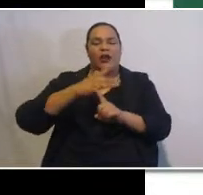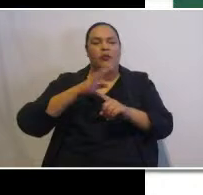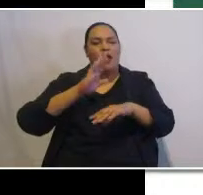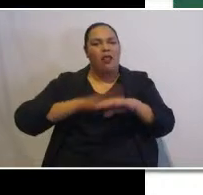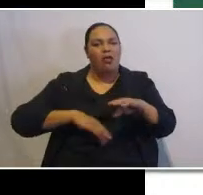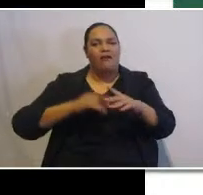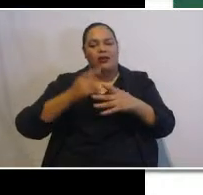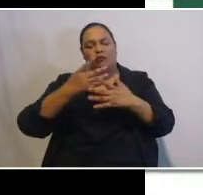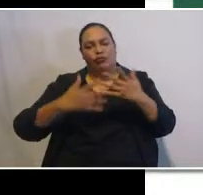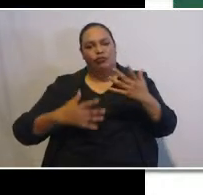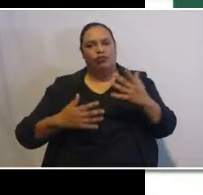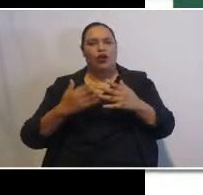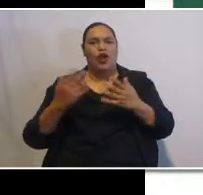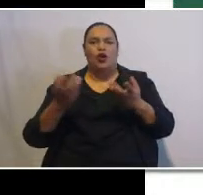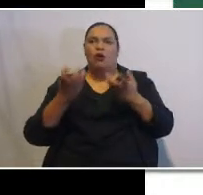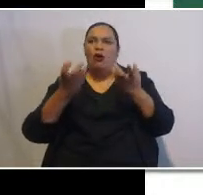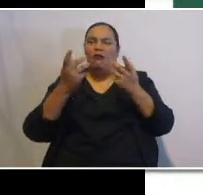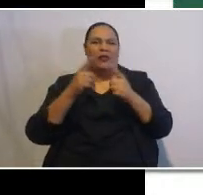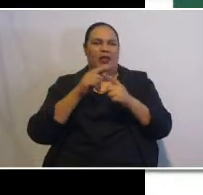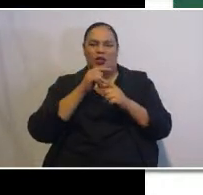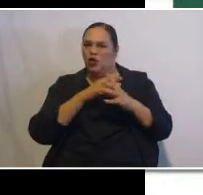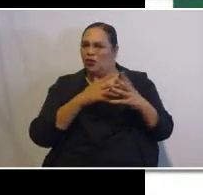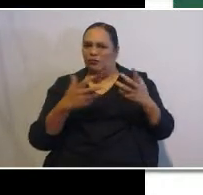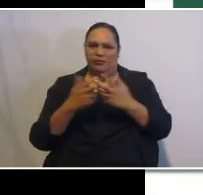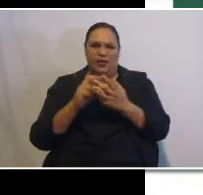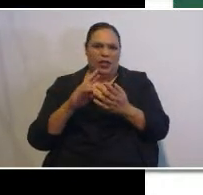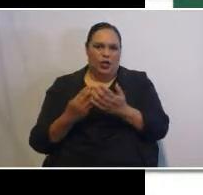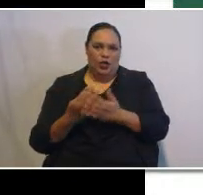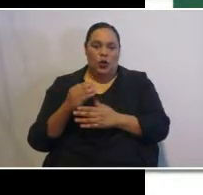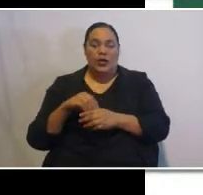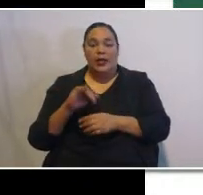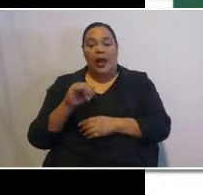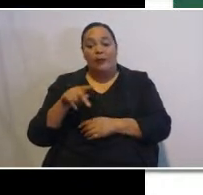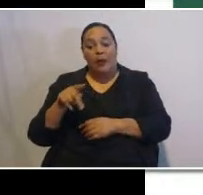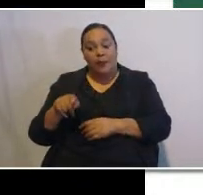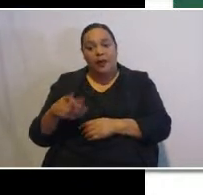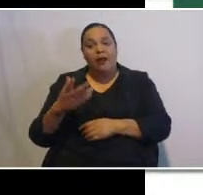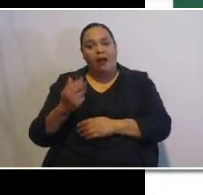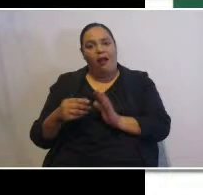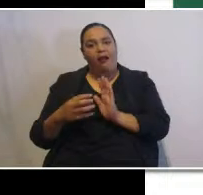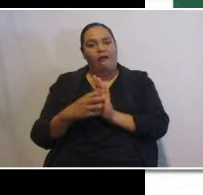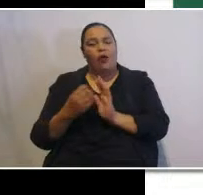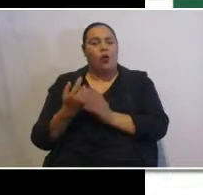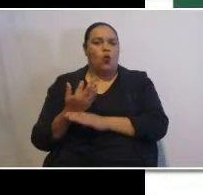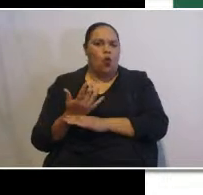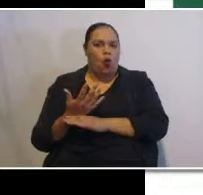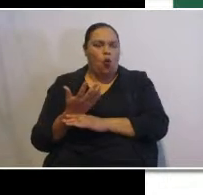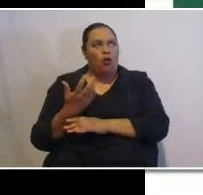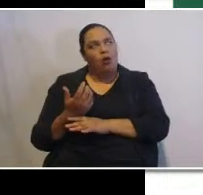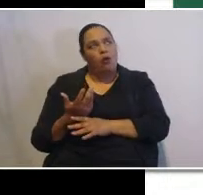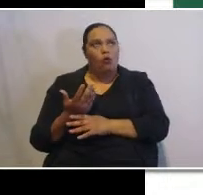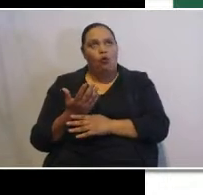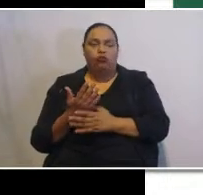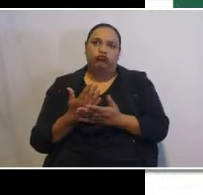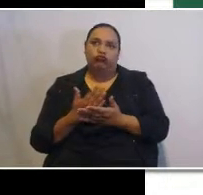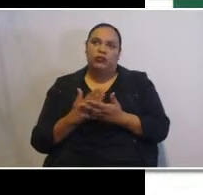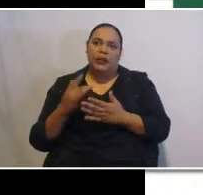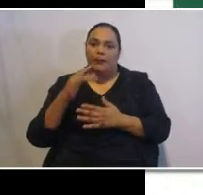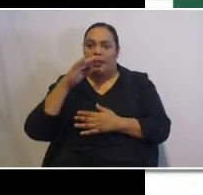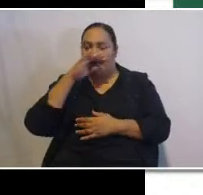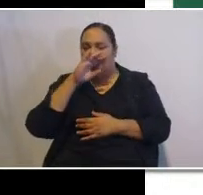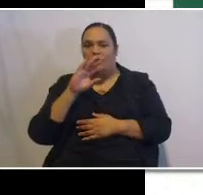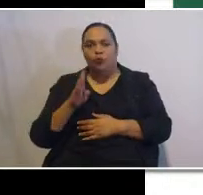is not allocated to renewables. Within the IPPs thing, there's also some coal or some gas,